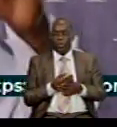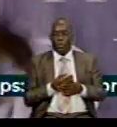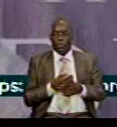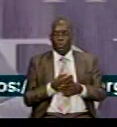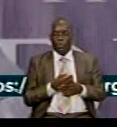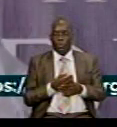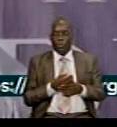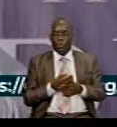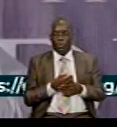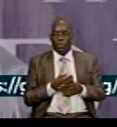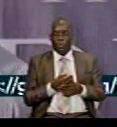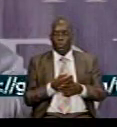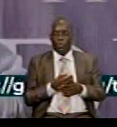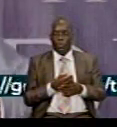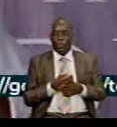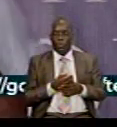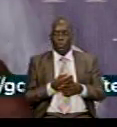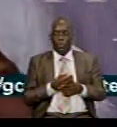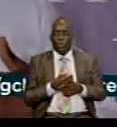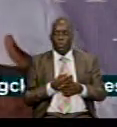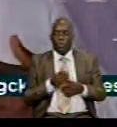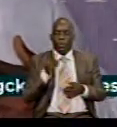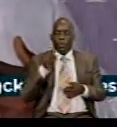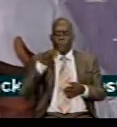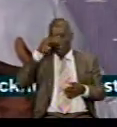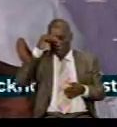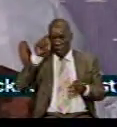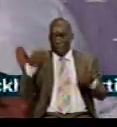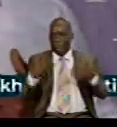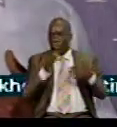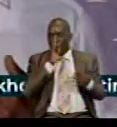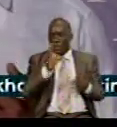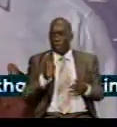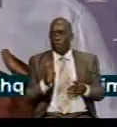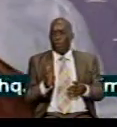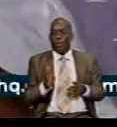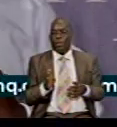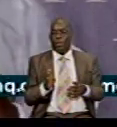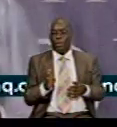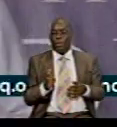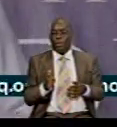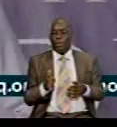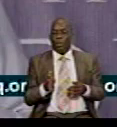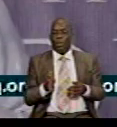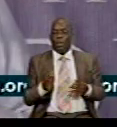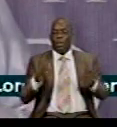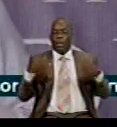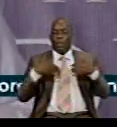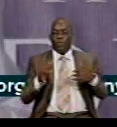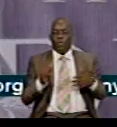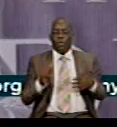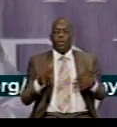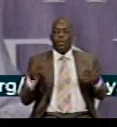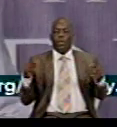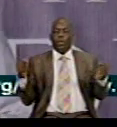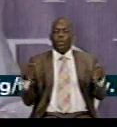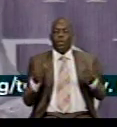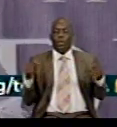I have a problem of chest pain now, like it's going 4 months. The thing started in December